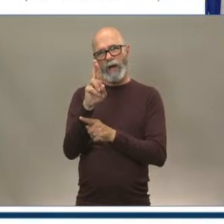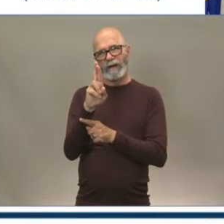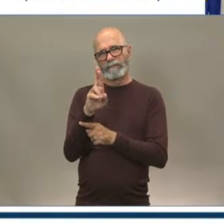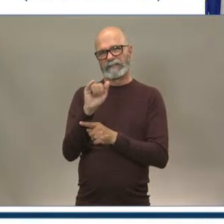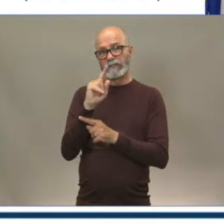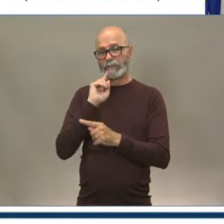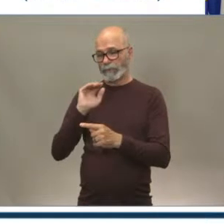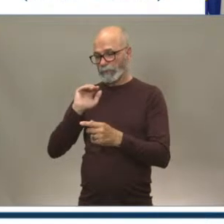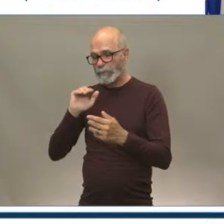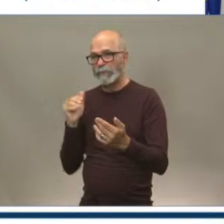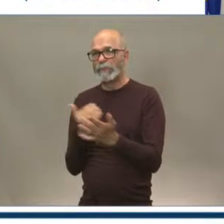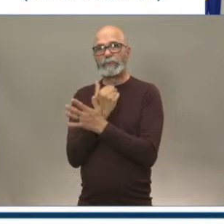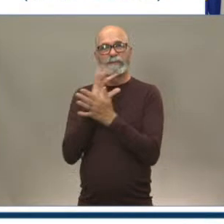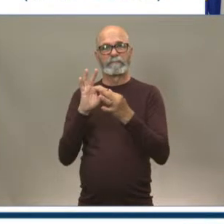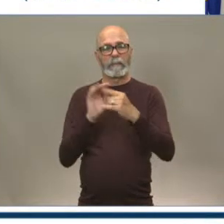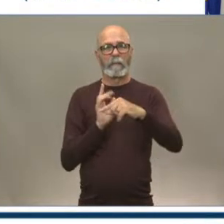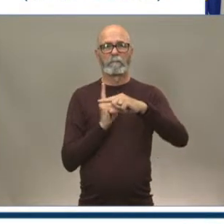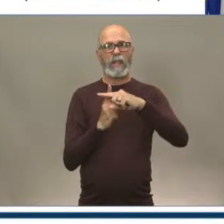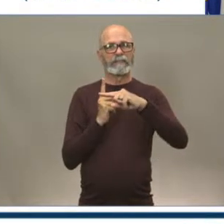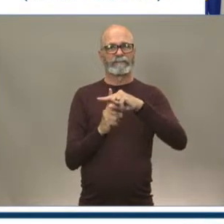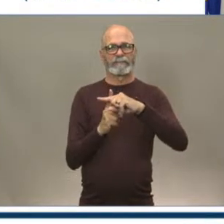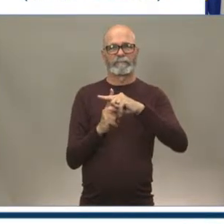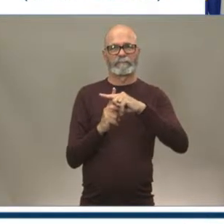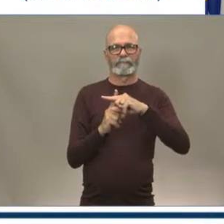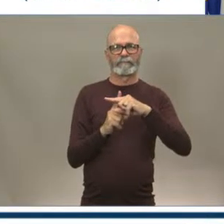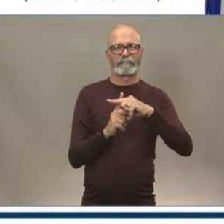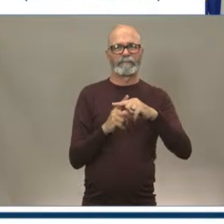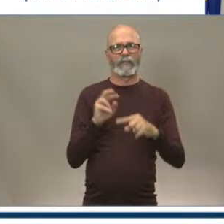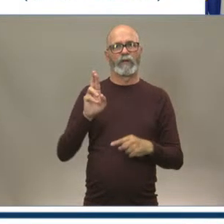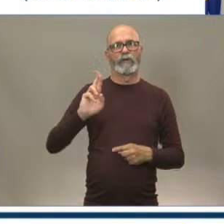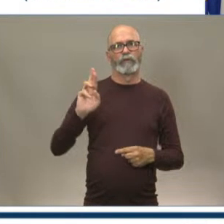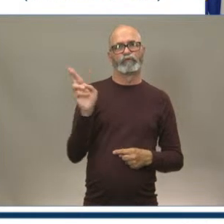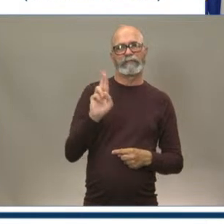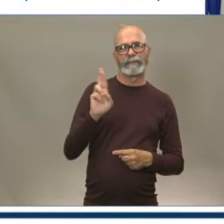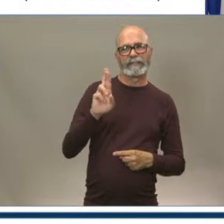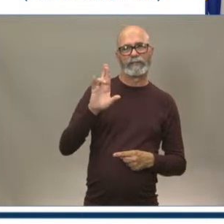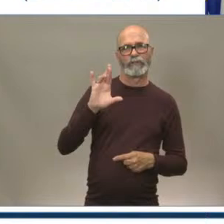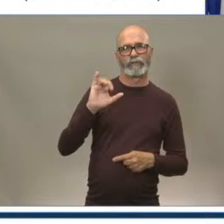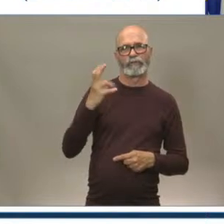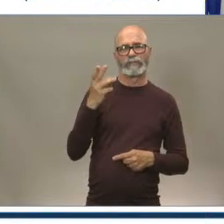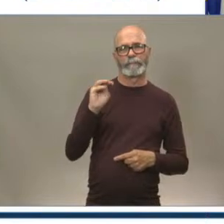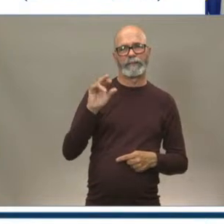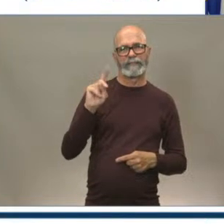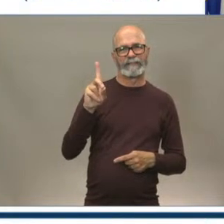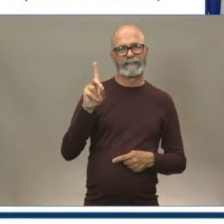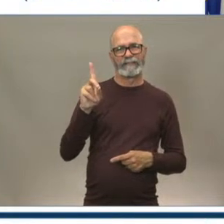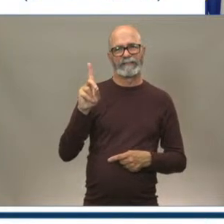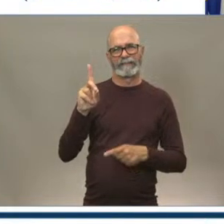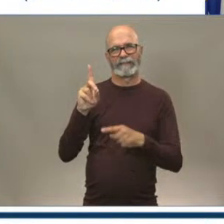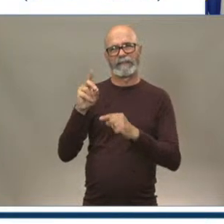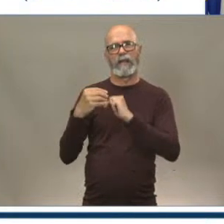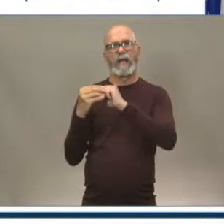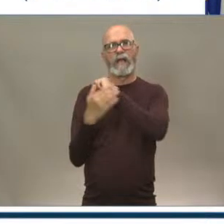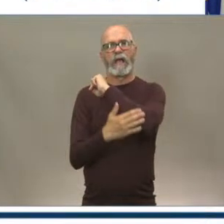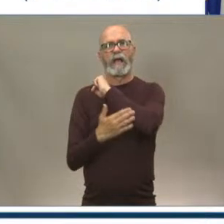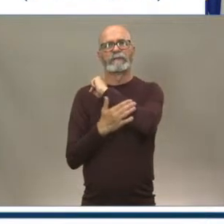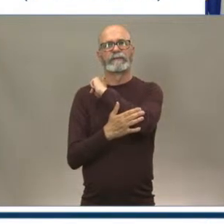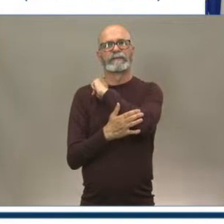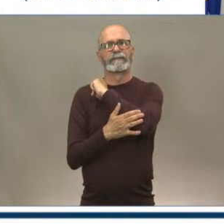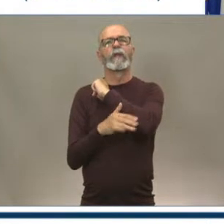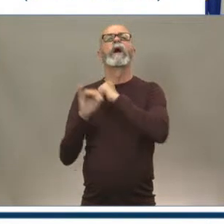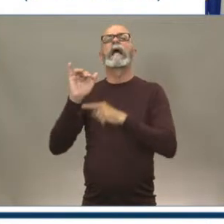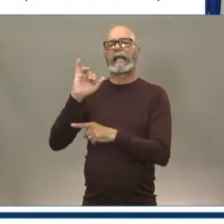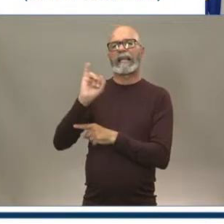only information from Nova Scotia Health is that there are 4 new cases in the Inverness Victoria Richmond Community Health